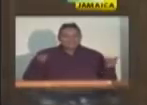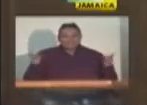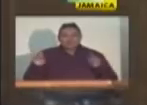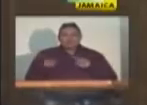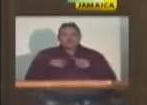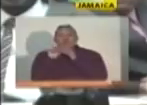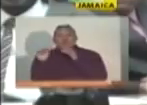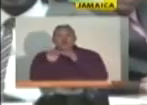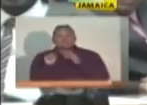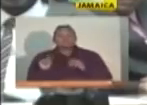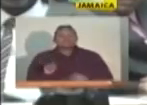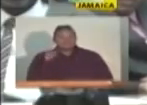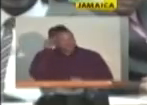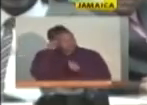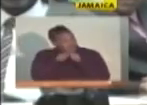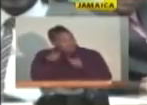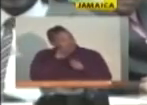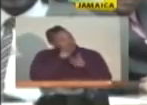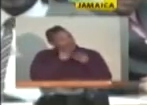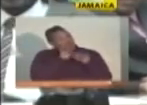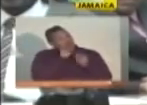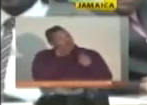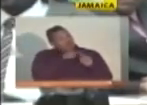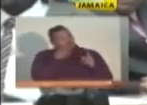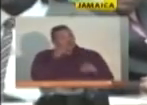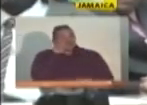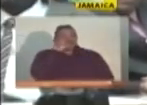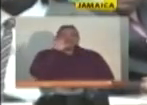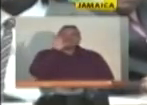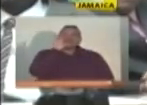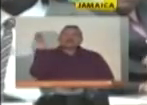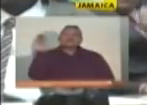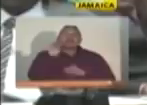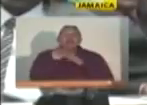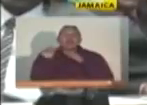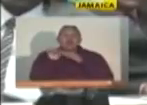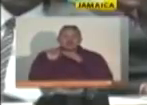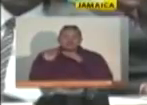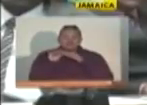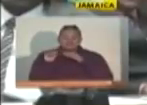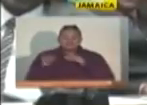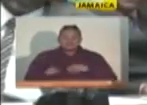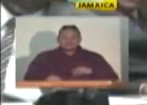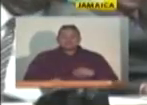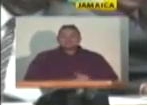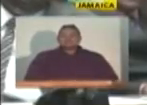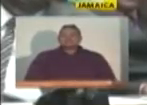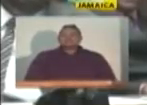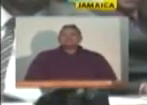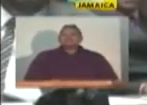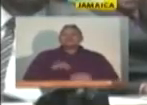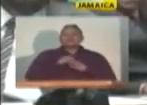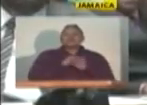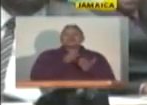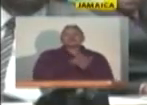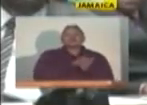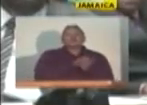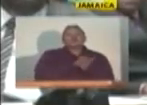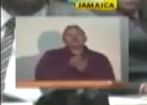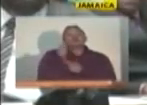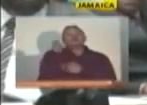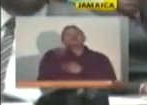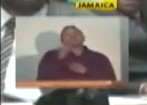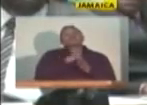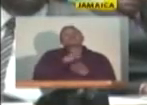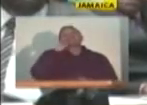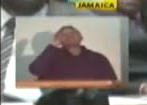my disposal. Remember, you spoke to $39 million in donations to fund projects in